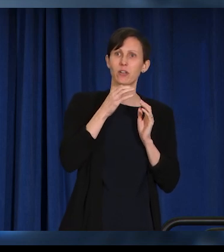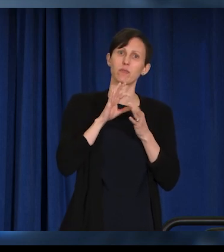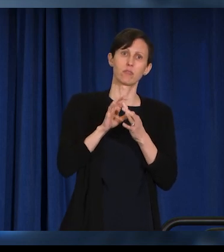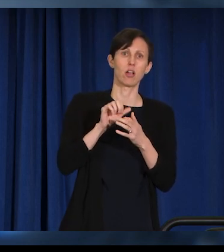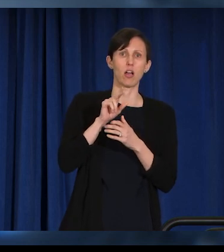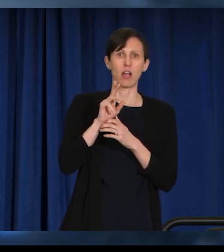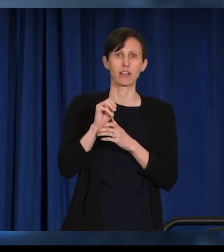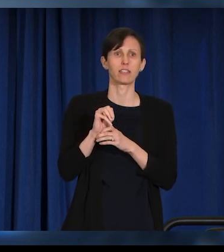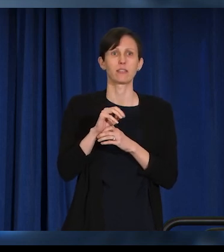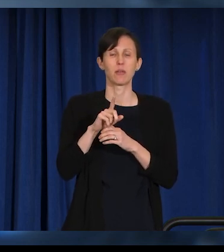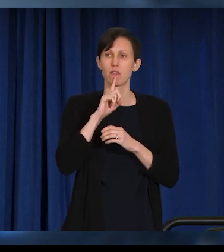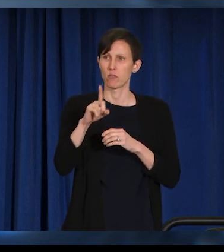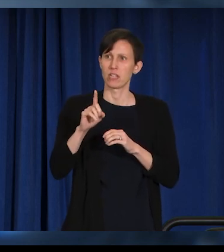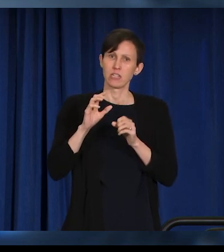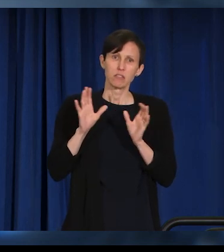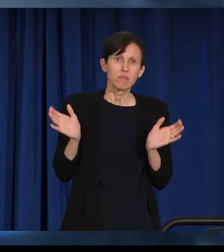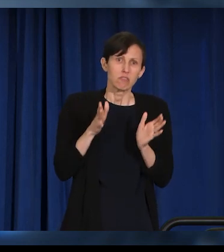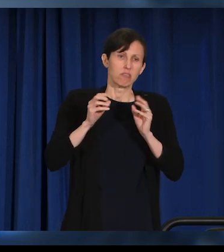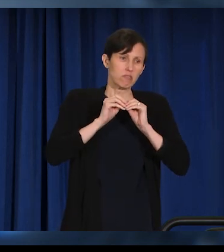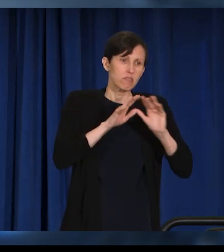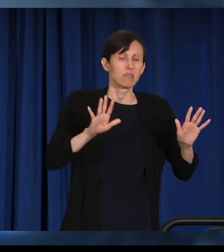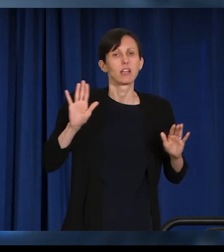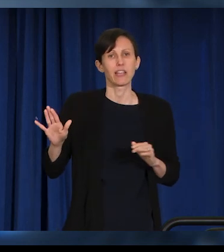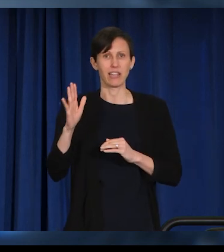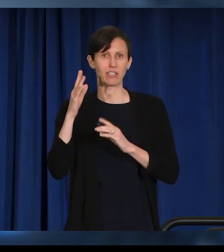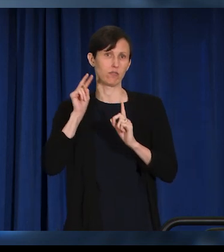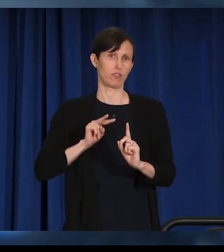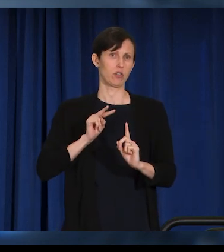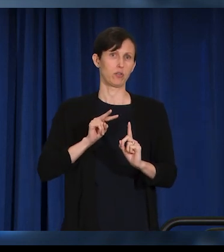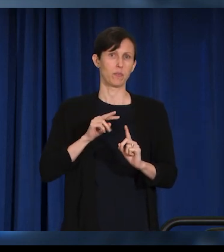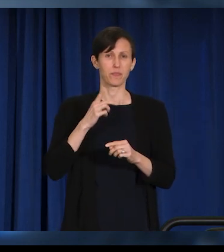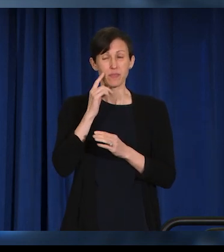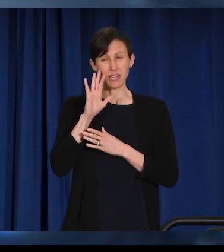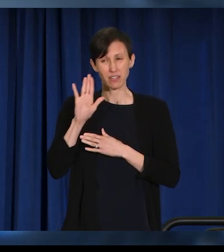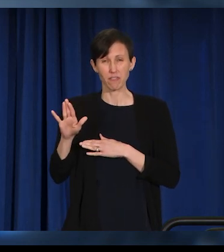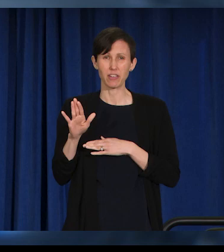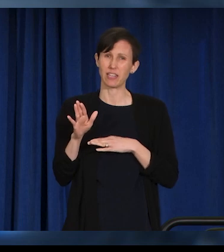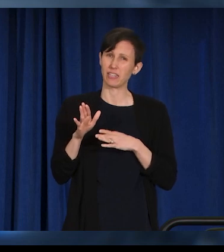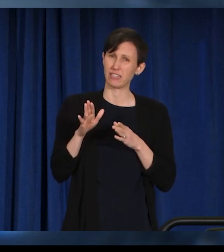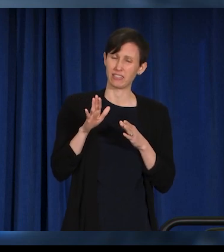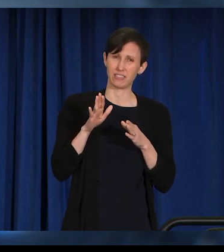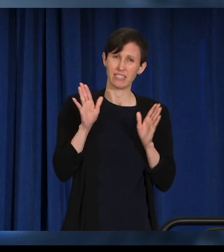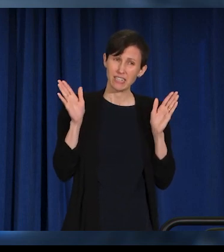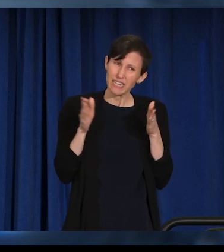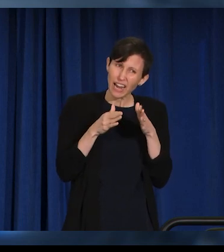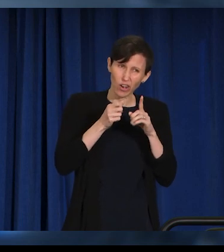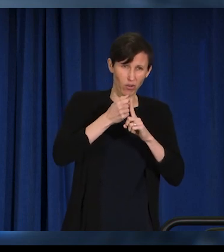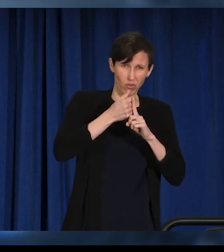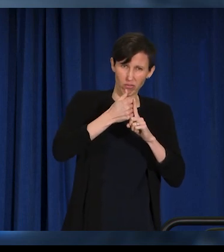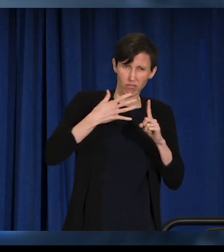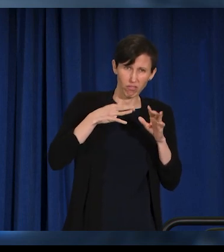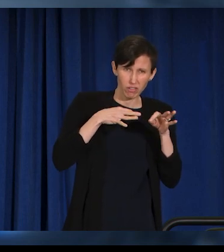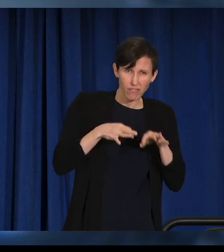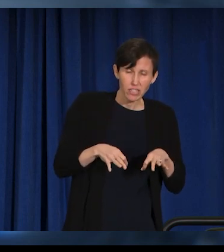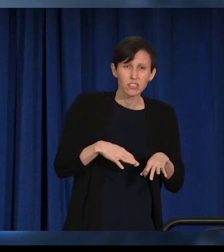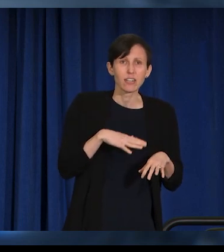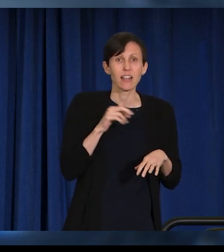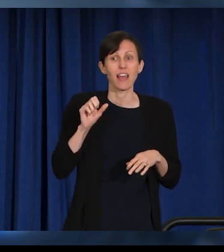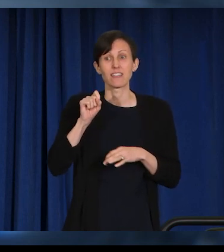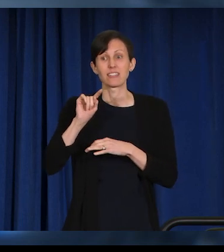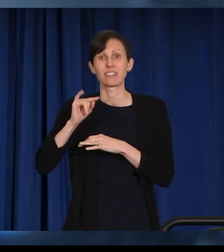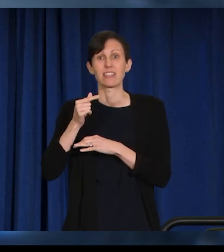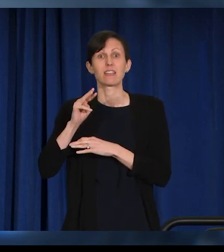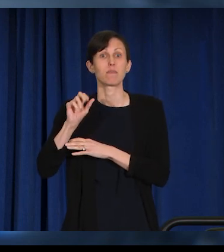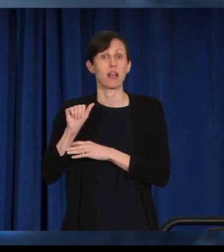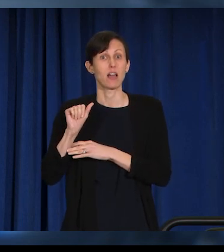to the rest of the Western world. Due to Kanner's narrow definition and the stigma placed on parents, relatively few